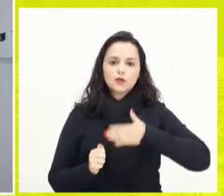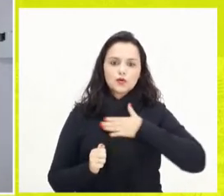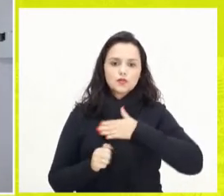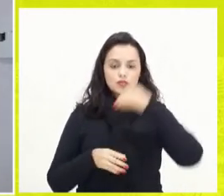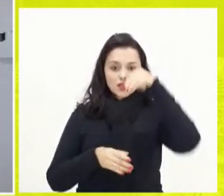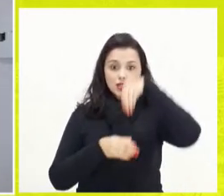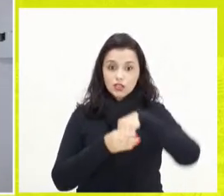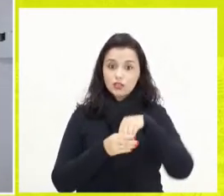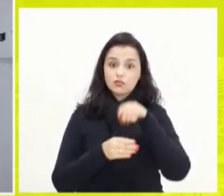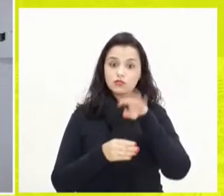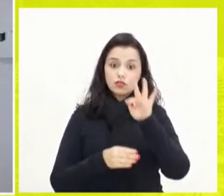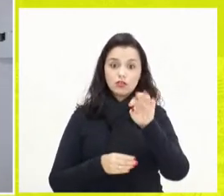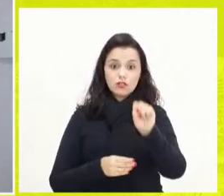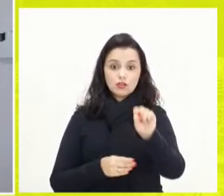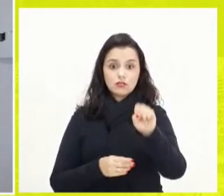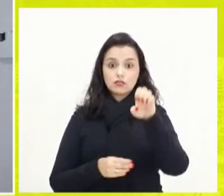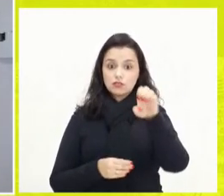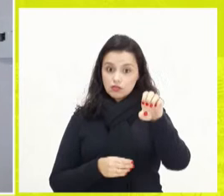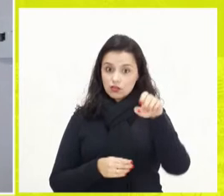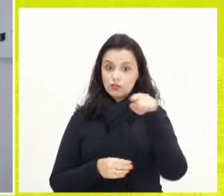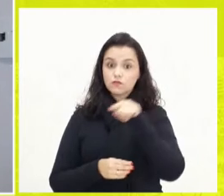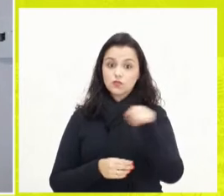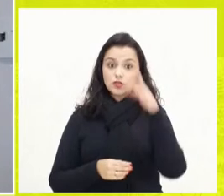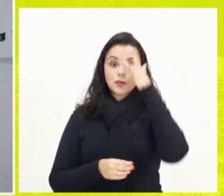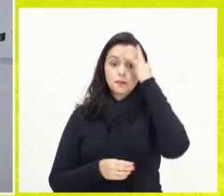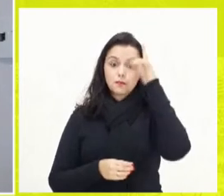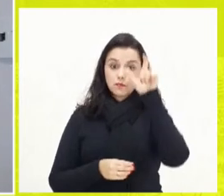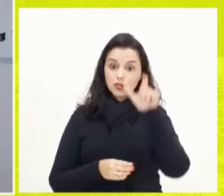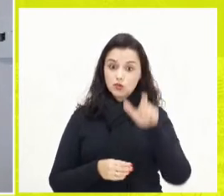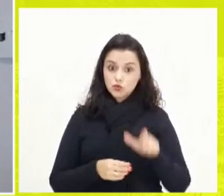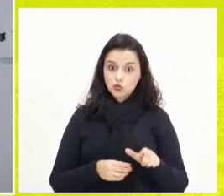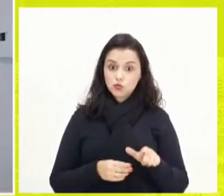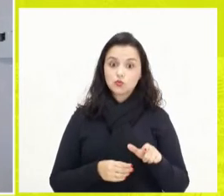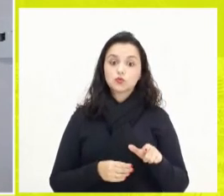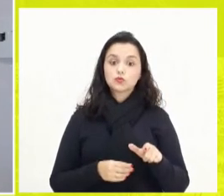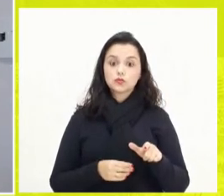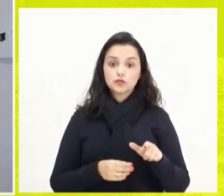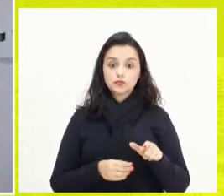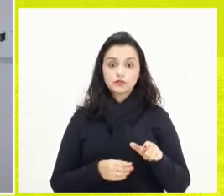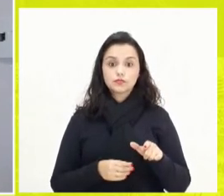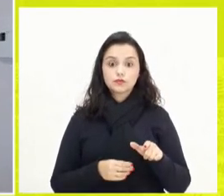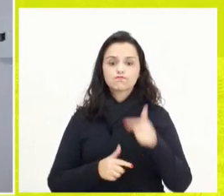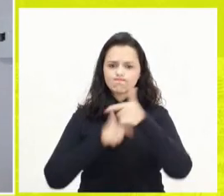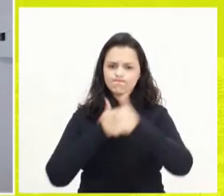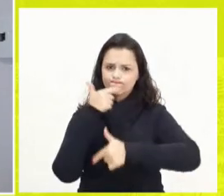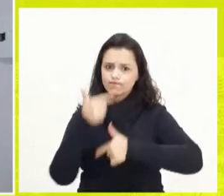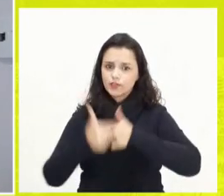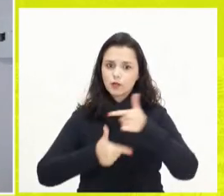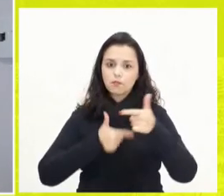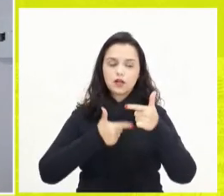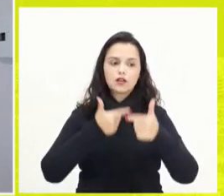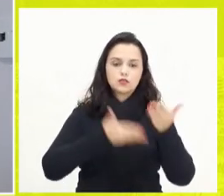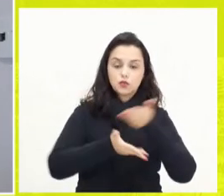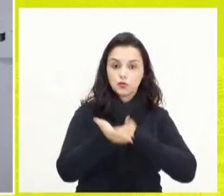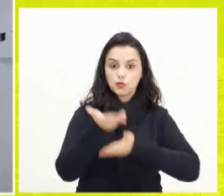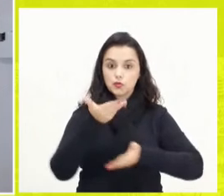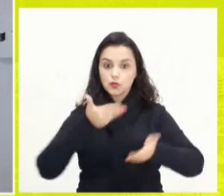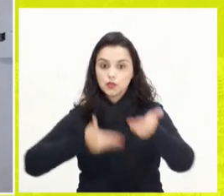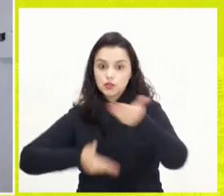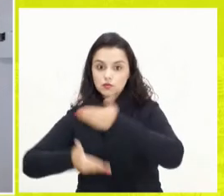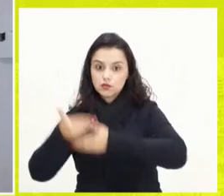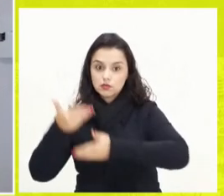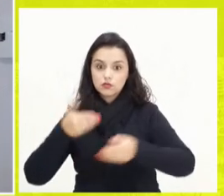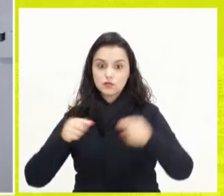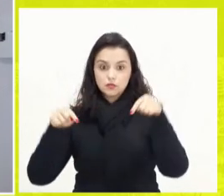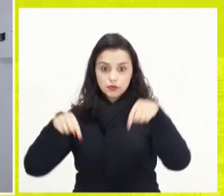you working with the uh here with the superior uh election court actually